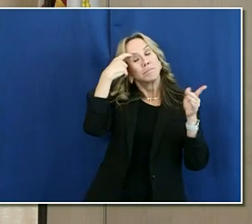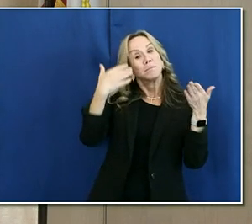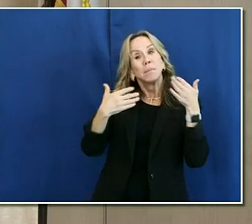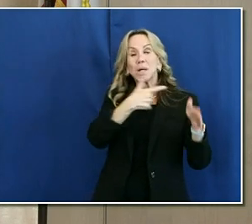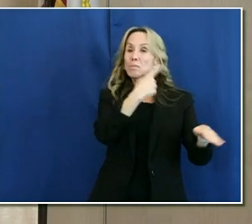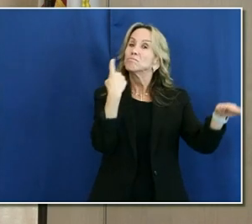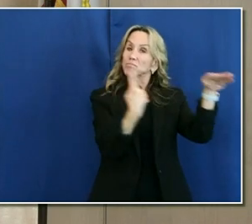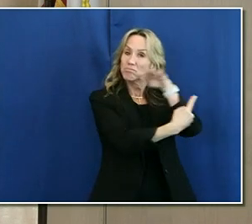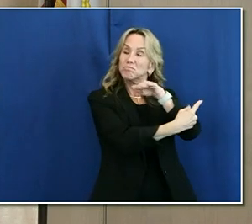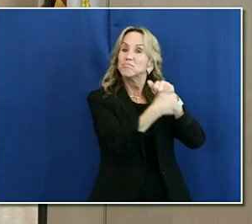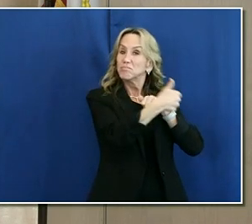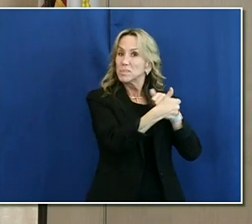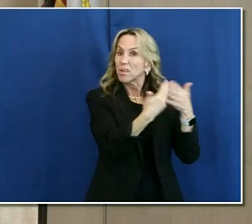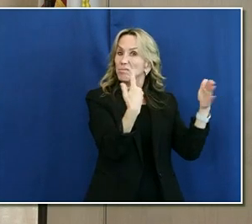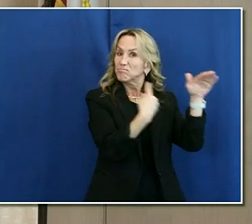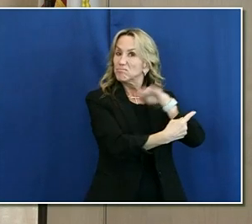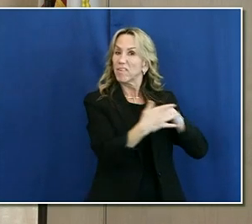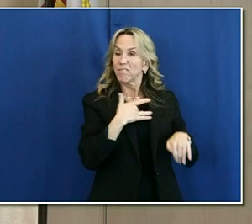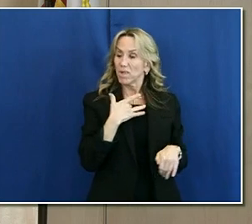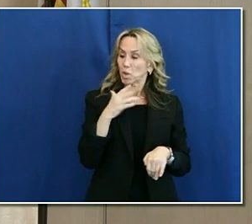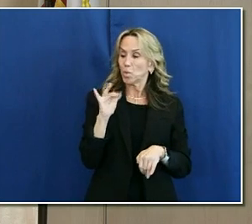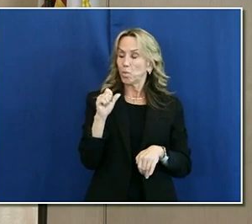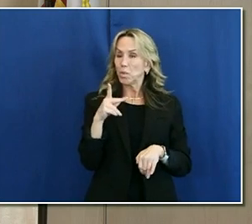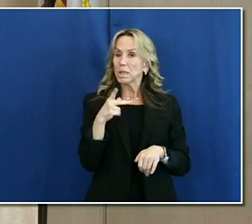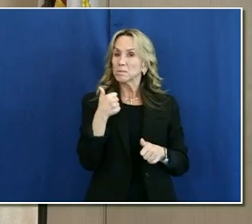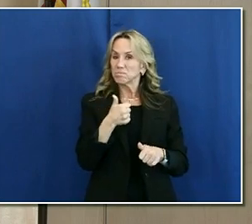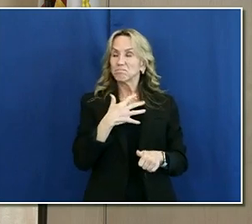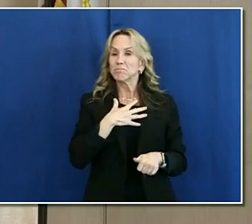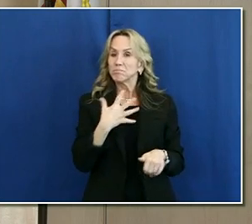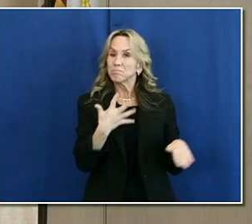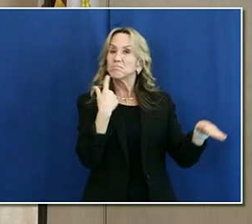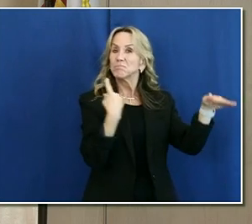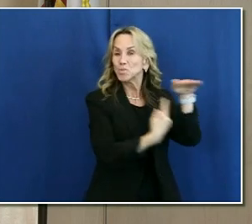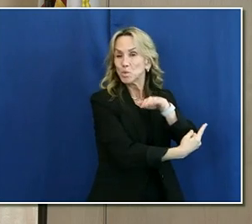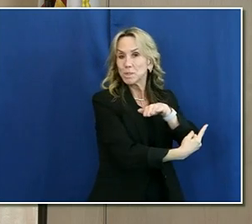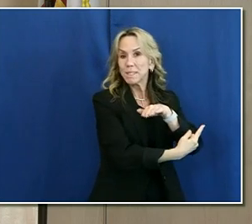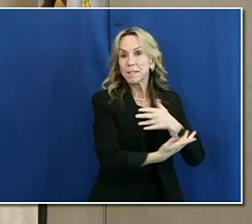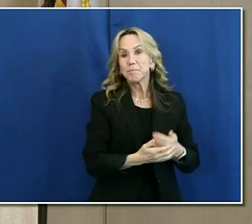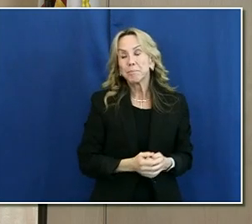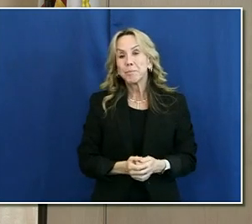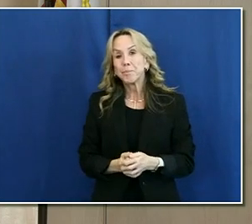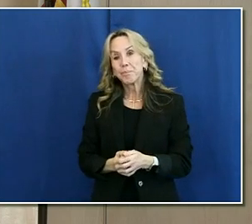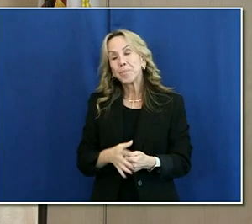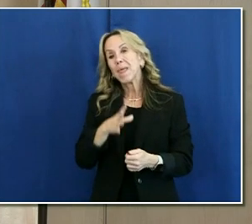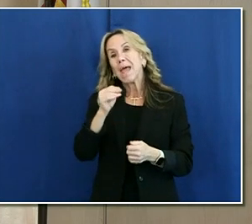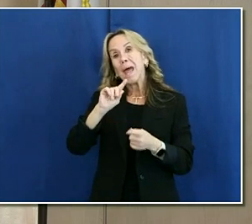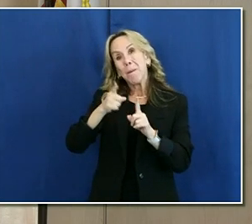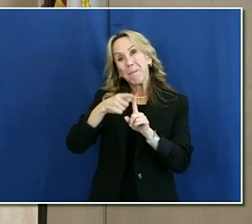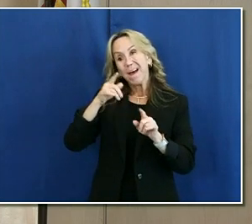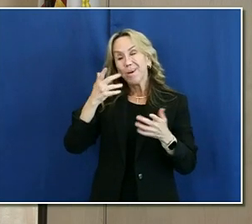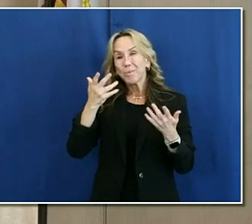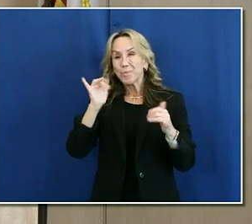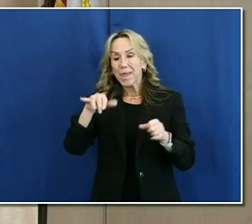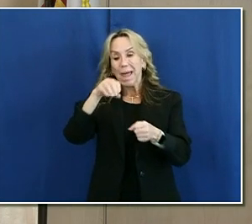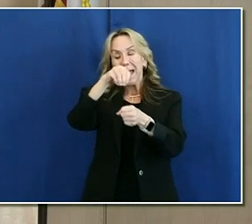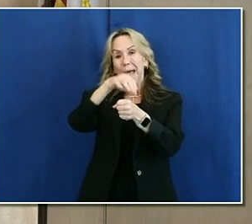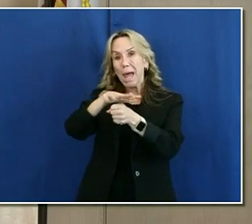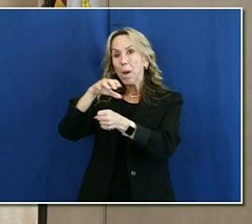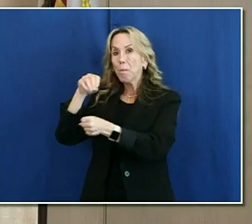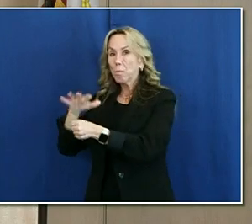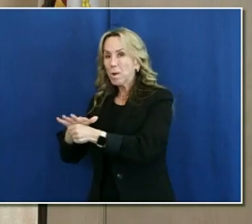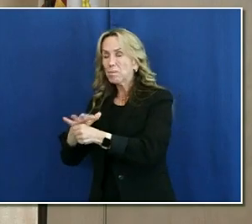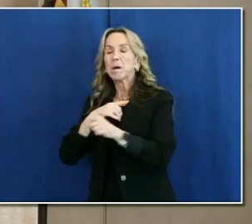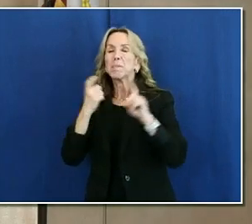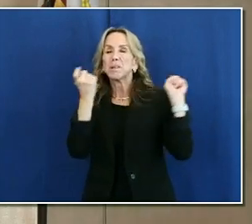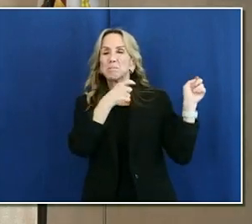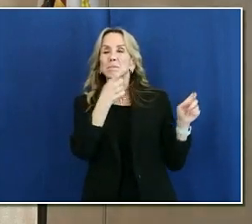that potential exposure and risk. And in terms of the outbreak situation, I will let Dr. McDonald